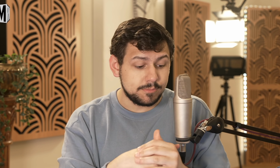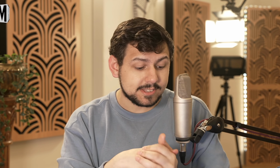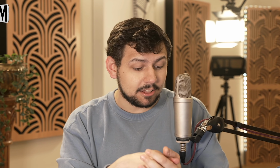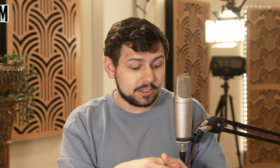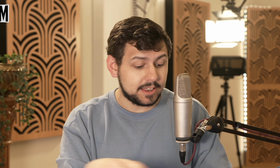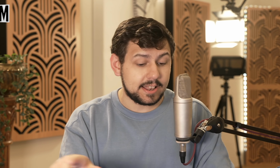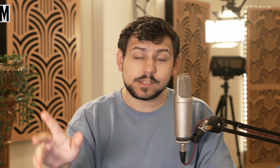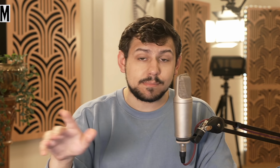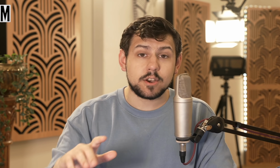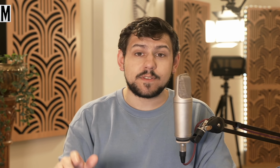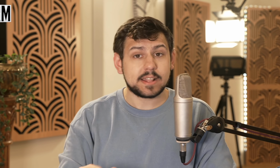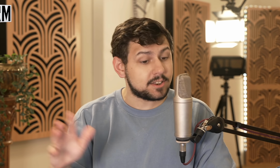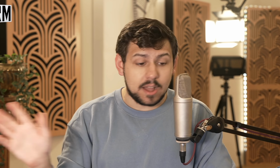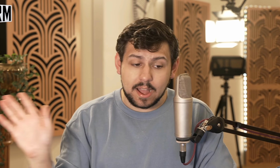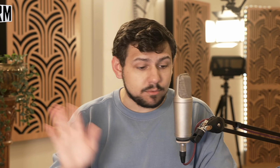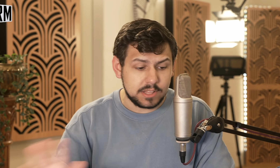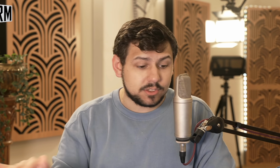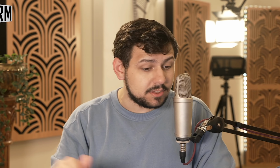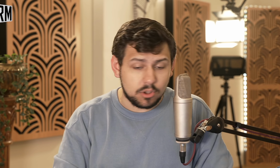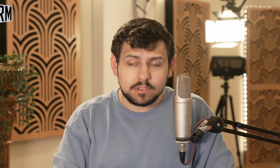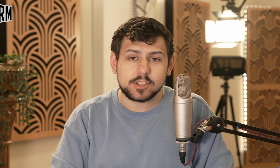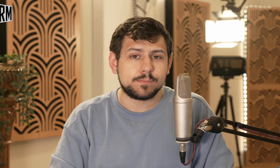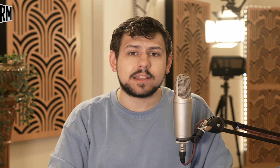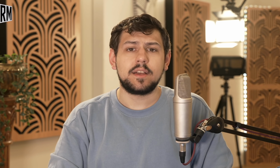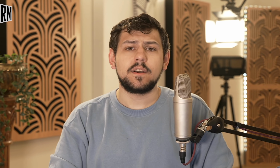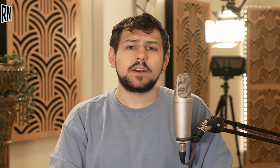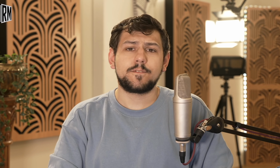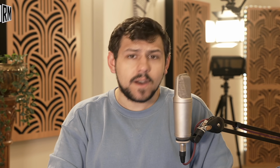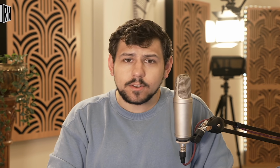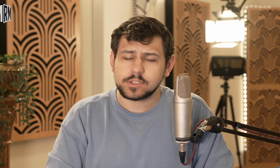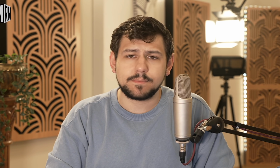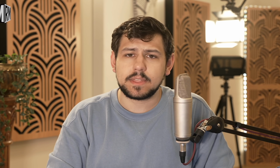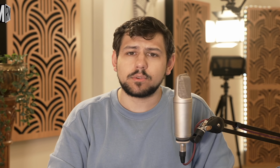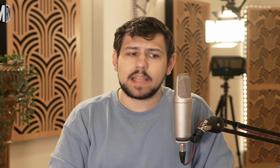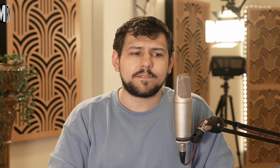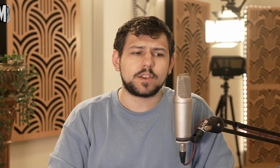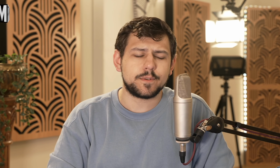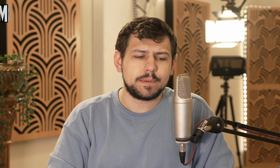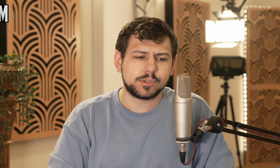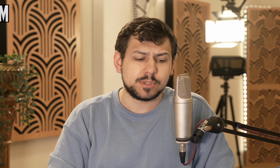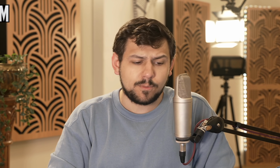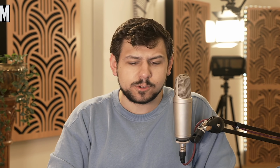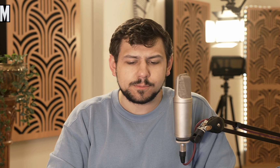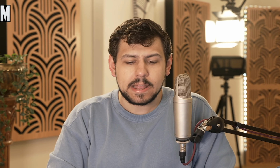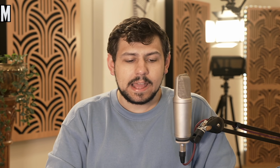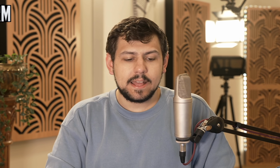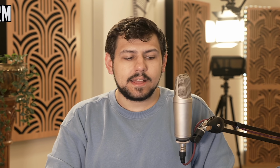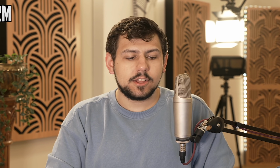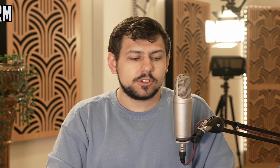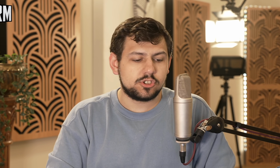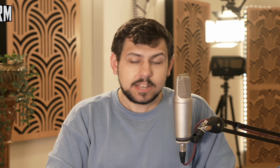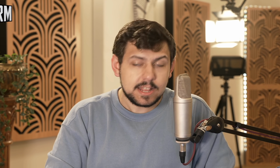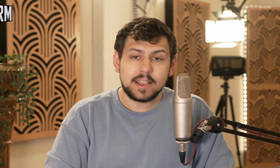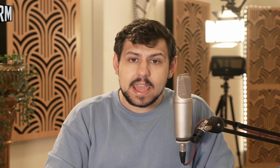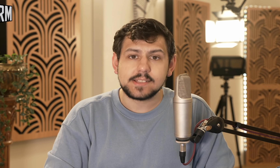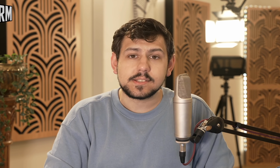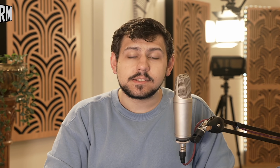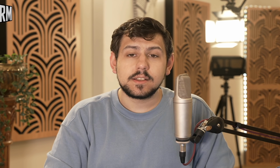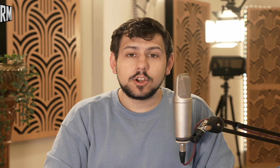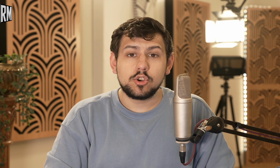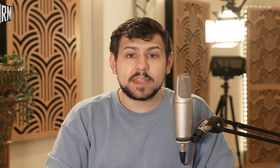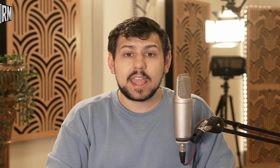you miscalculated. As a matter of fact, I really don't like to make fun or something or laugh at other people's misfortune, but Jeanine